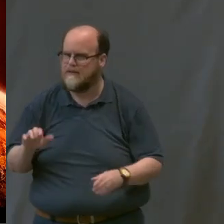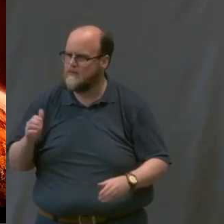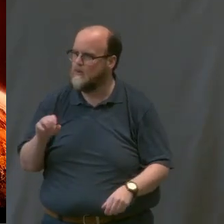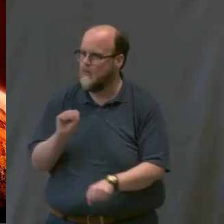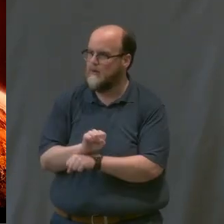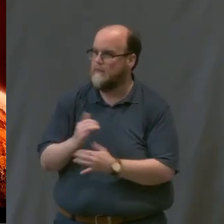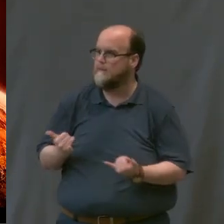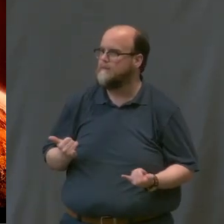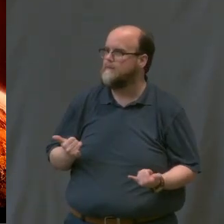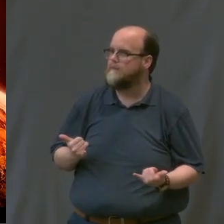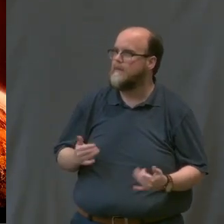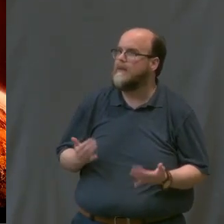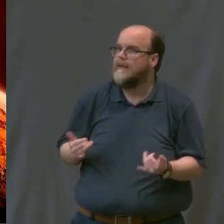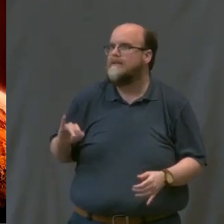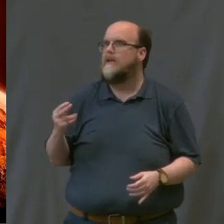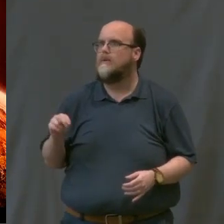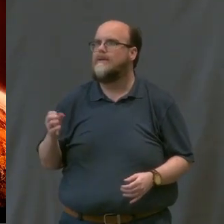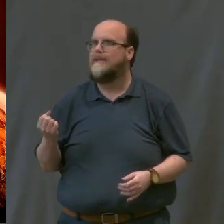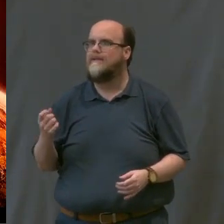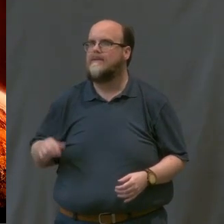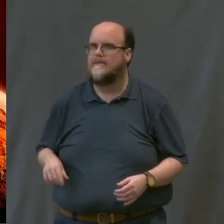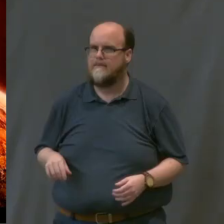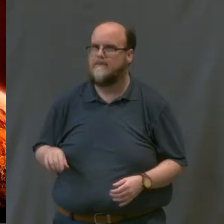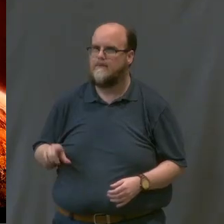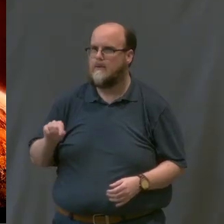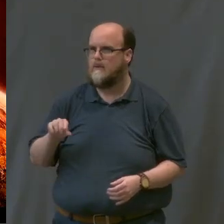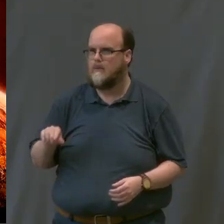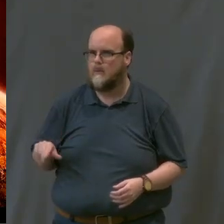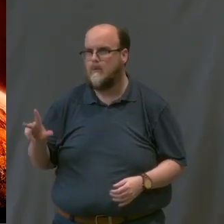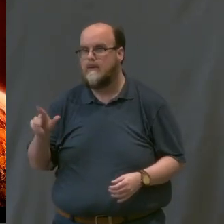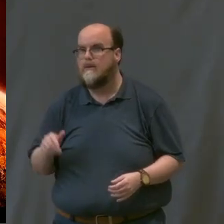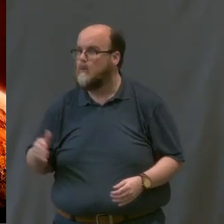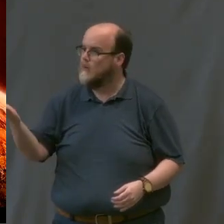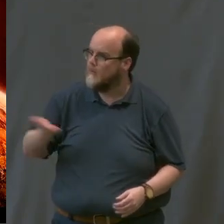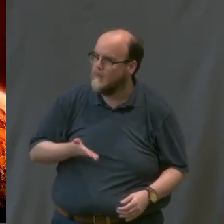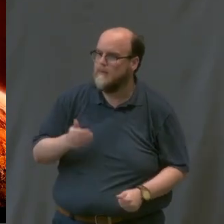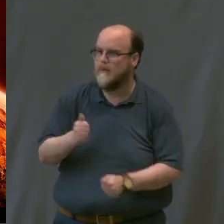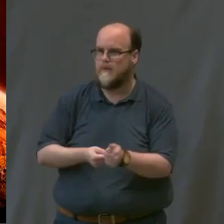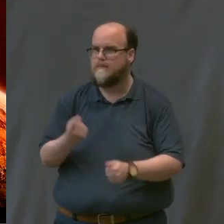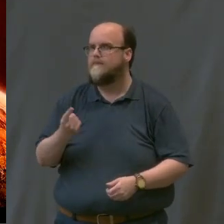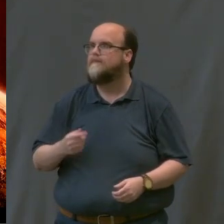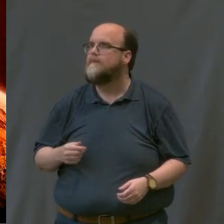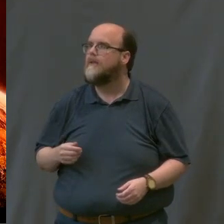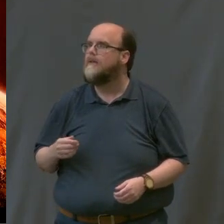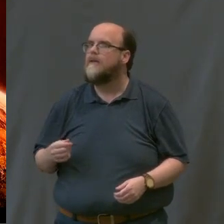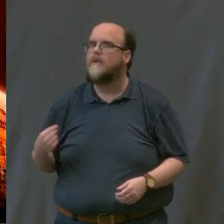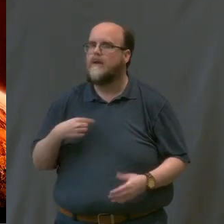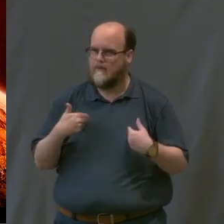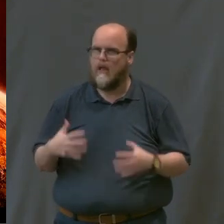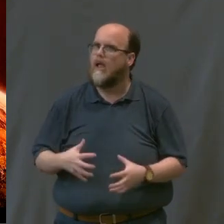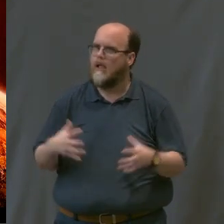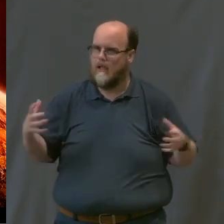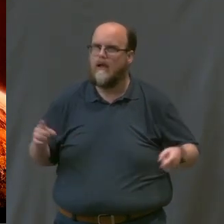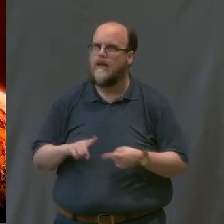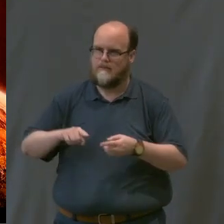It is January the 11th, 2023. Welcome to everybody. We have quite a bit of material to cover